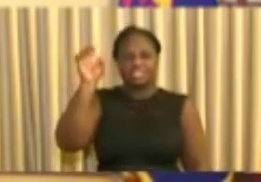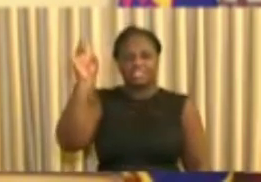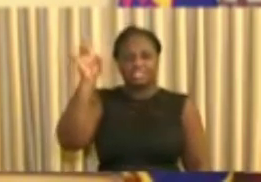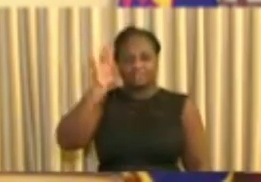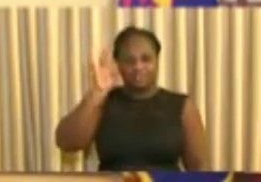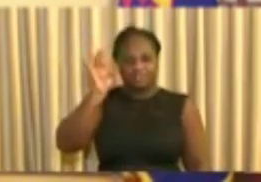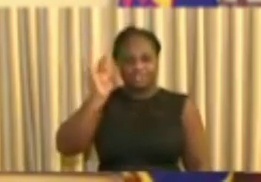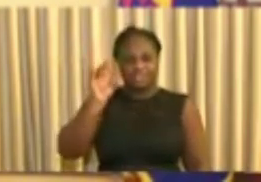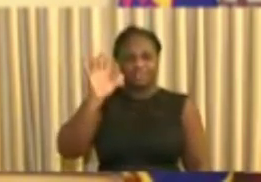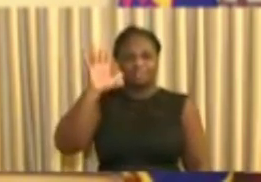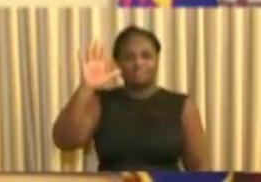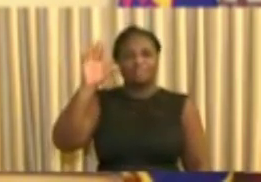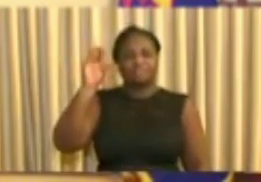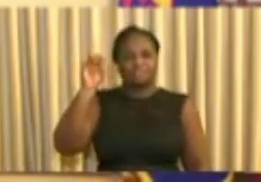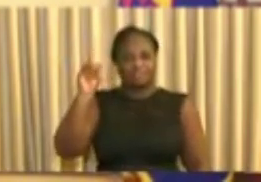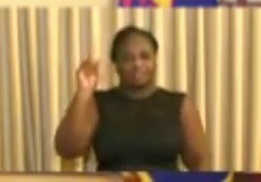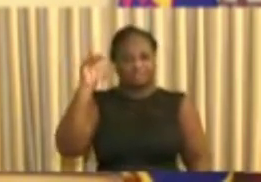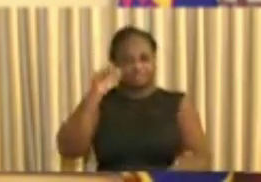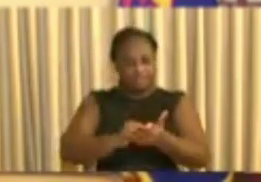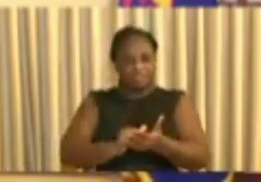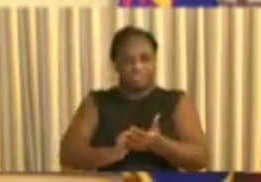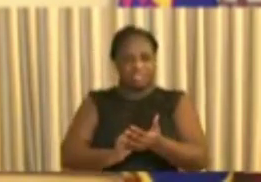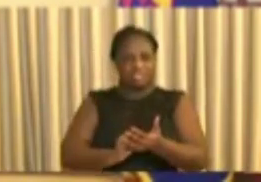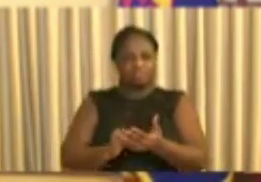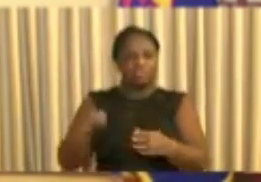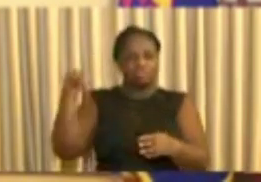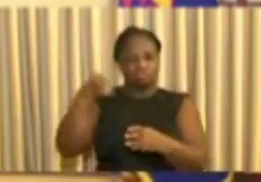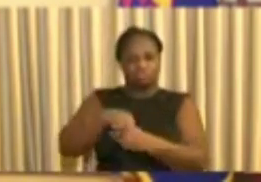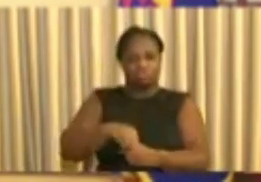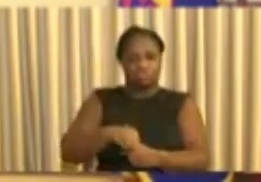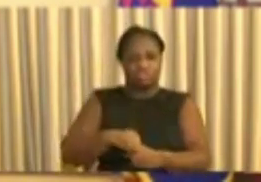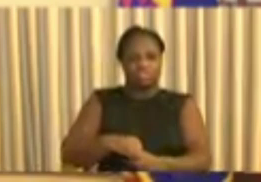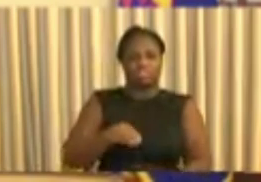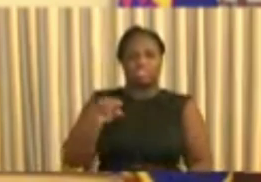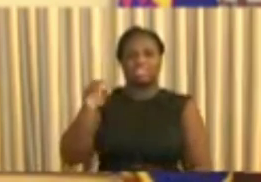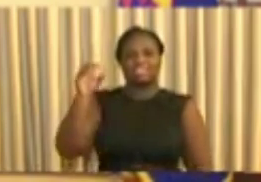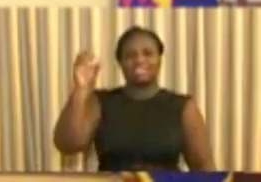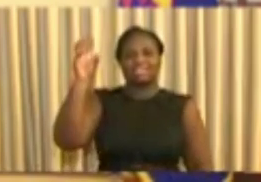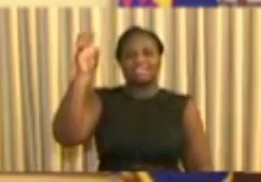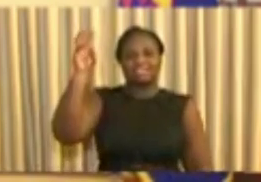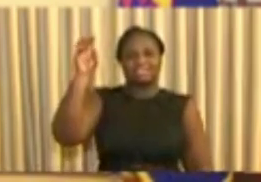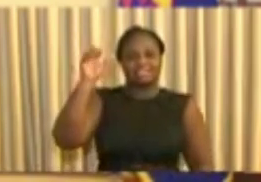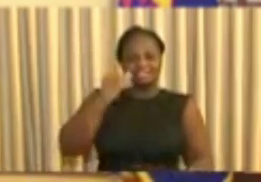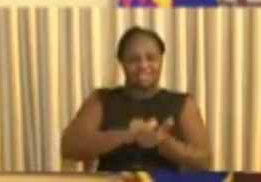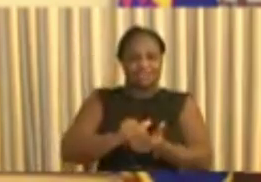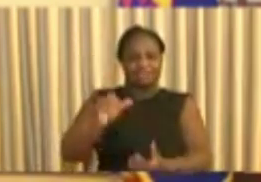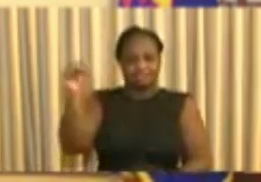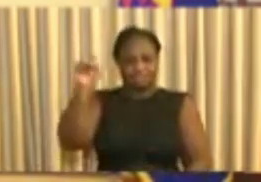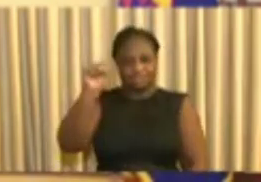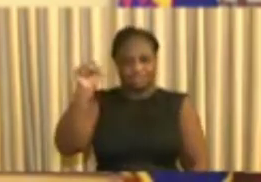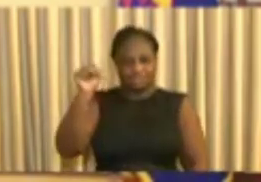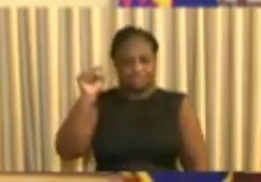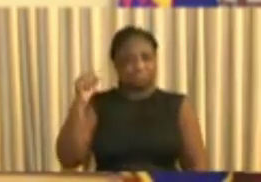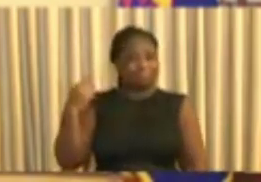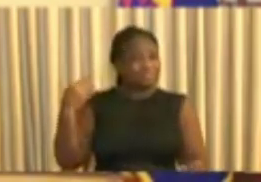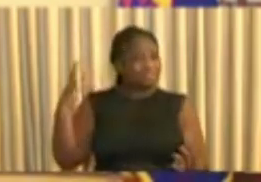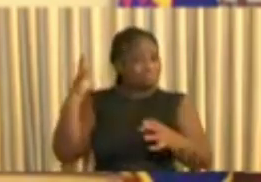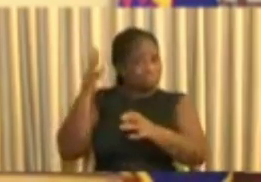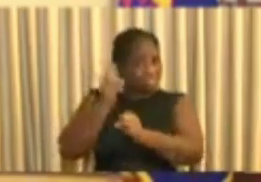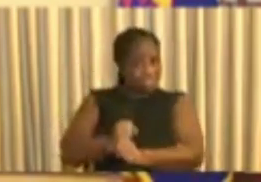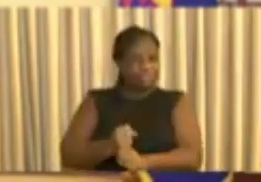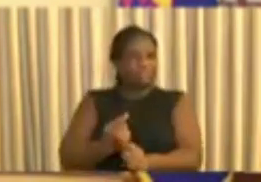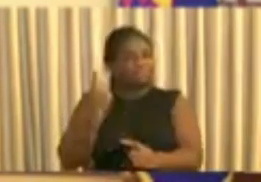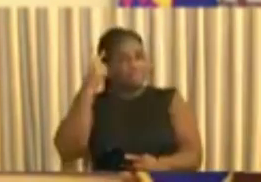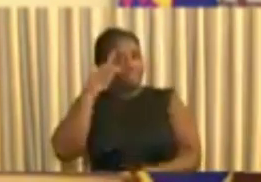8,750,000 cedis, which includes $600,000 United States dollars, have been received so far for